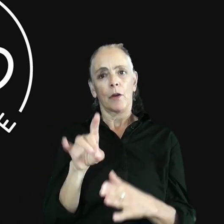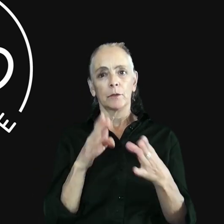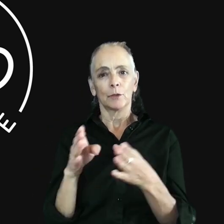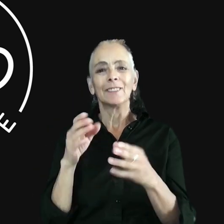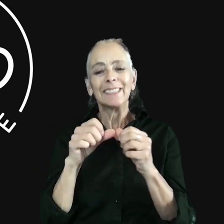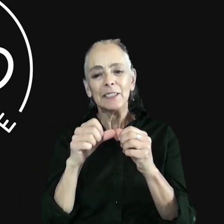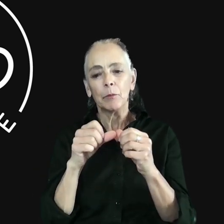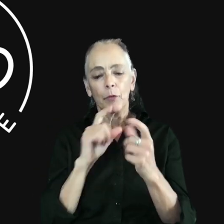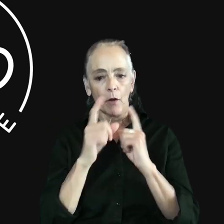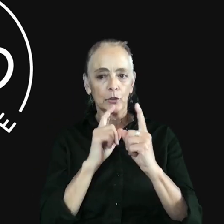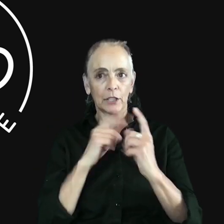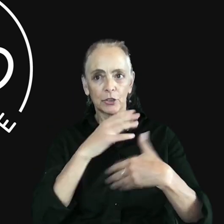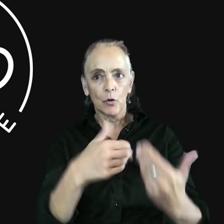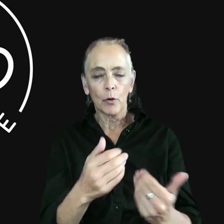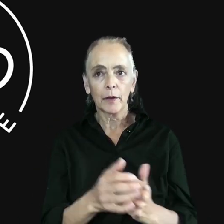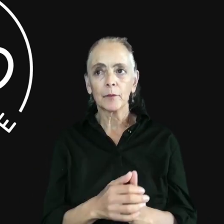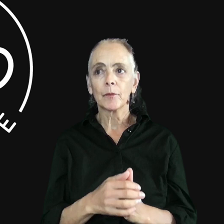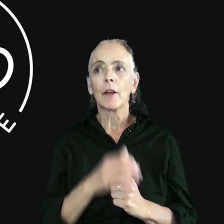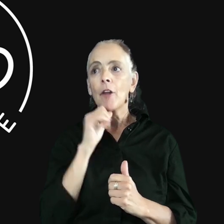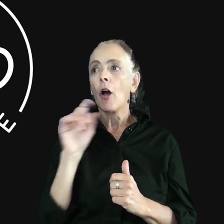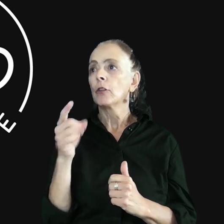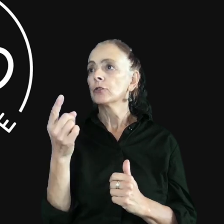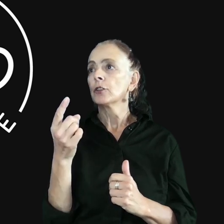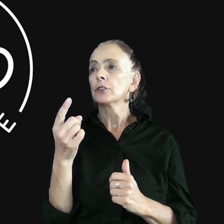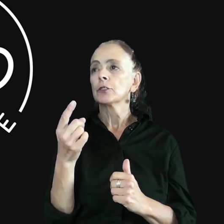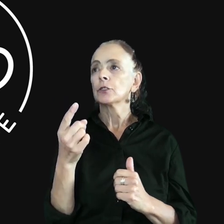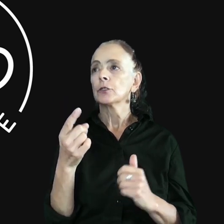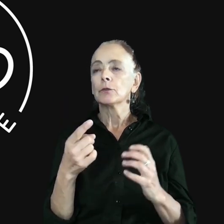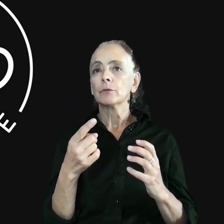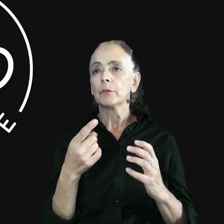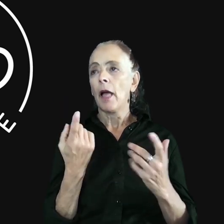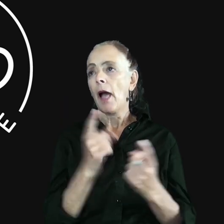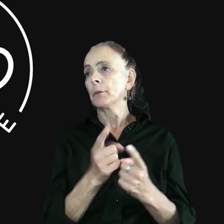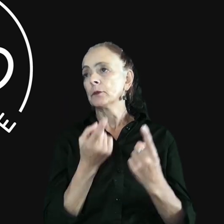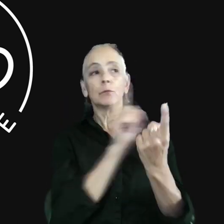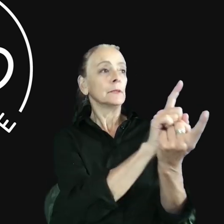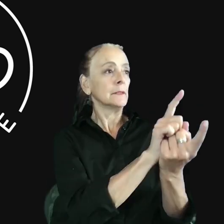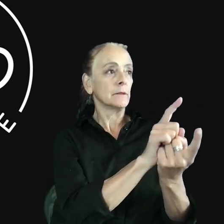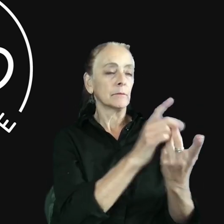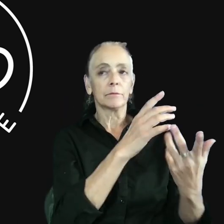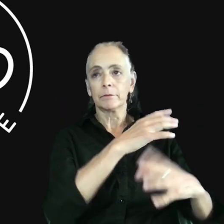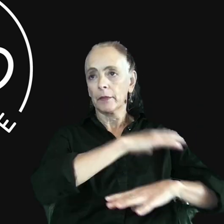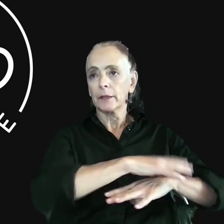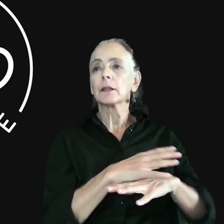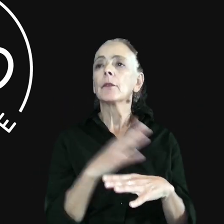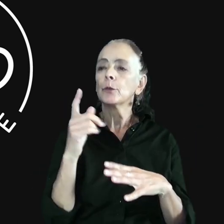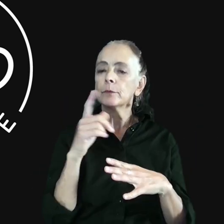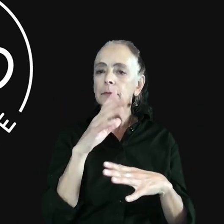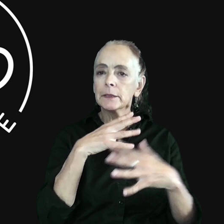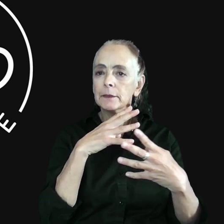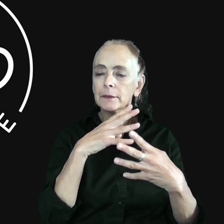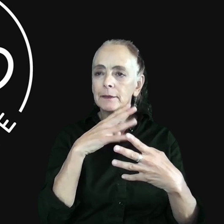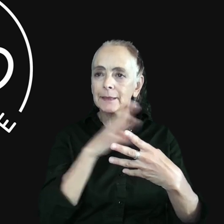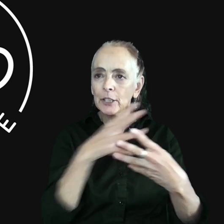conversation going so they don't see them you know just up on the floor at their desk and so they're specifically scheduling like